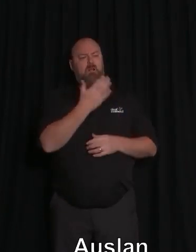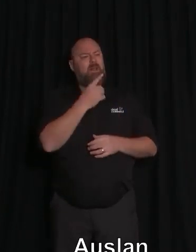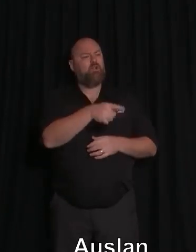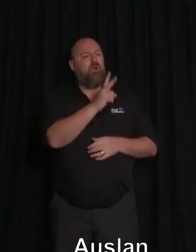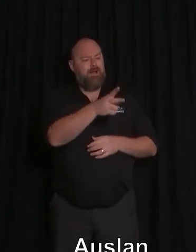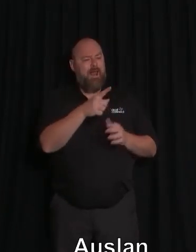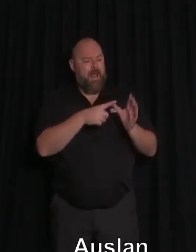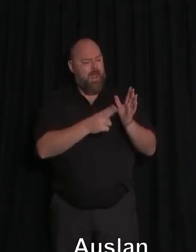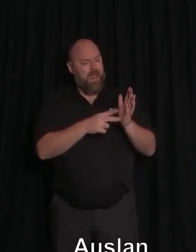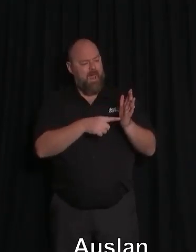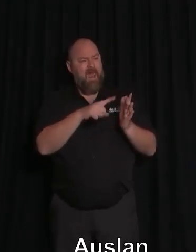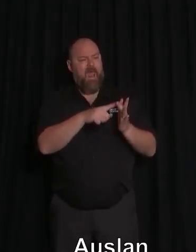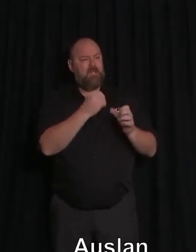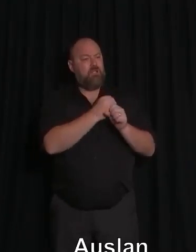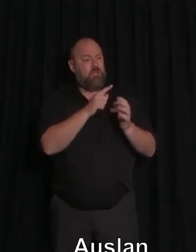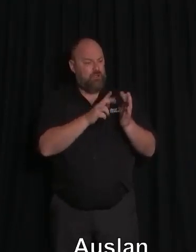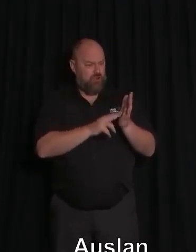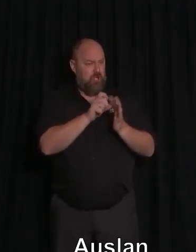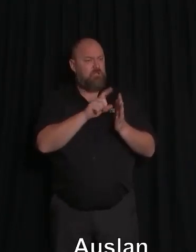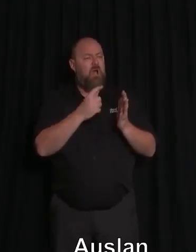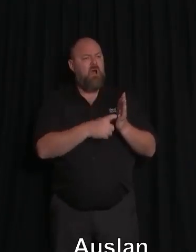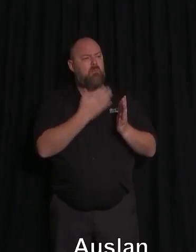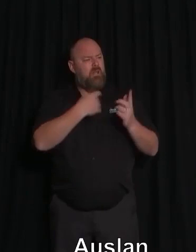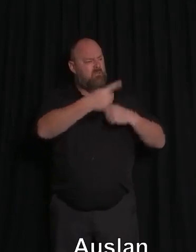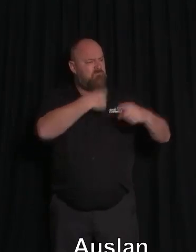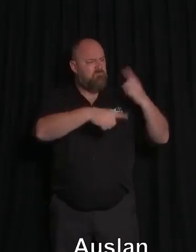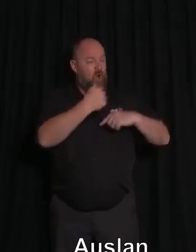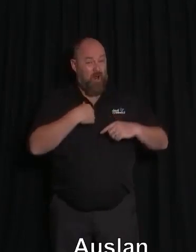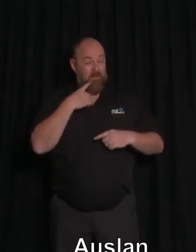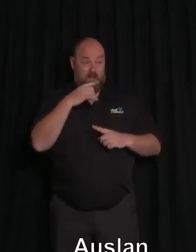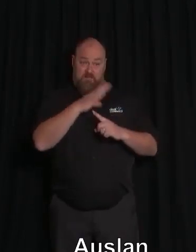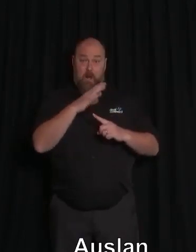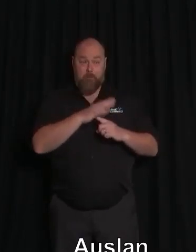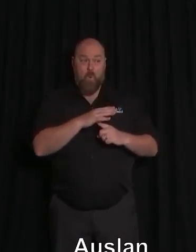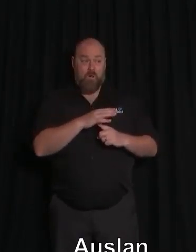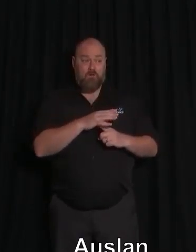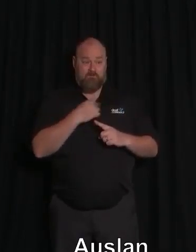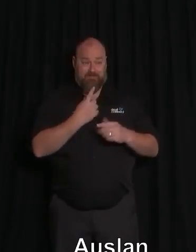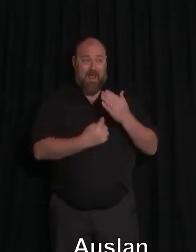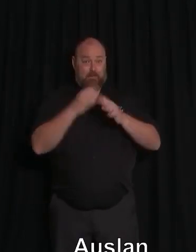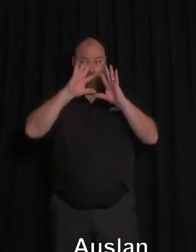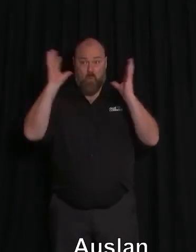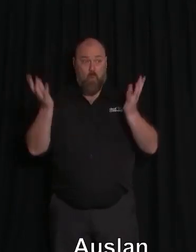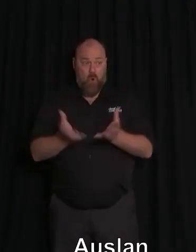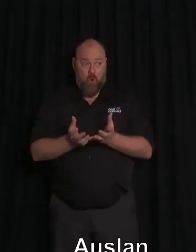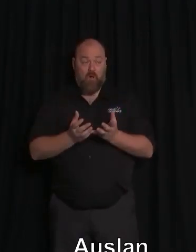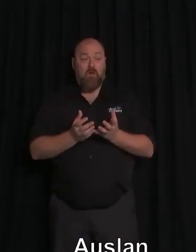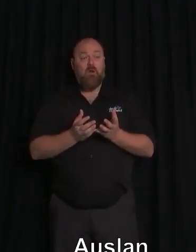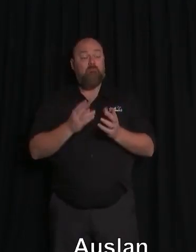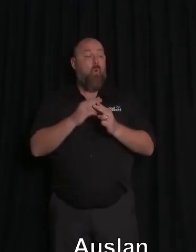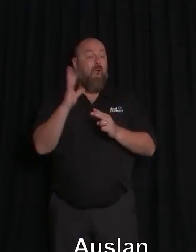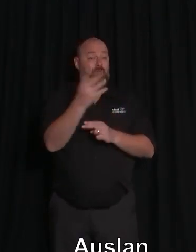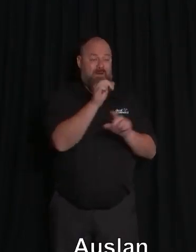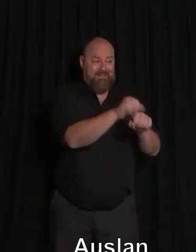anti-gender movement, because I think it's such a pressing issue facing our global movement, but particularly trans and gender diverse